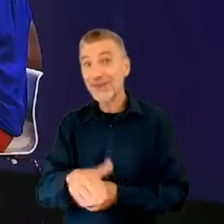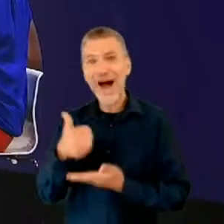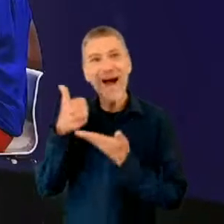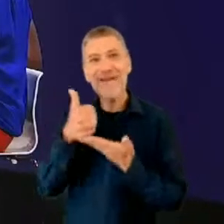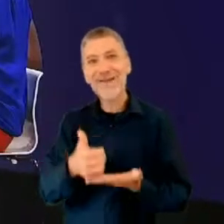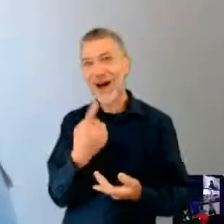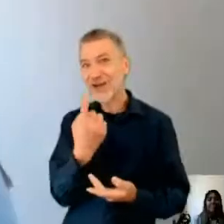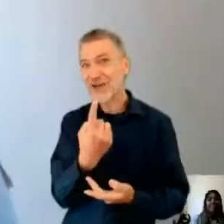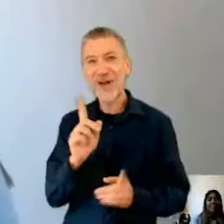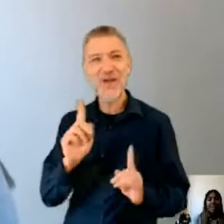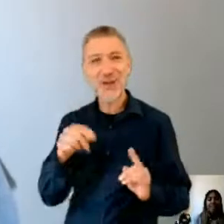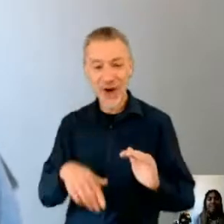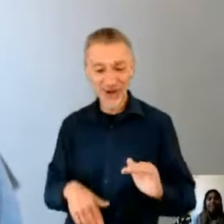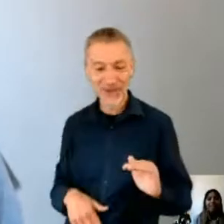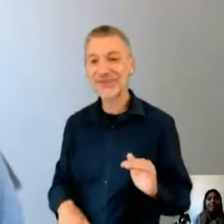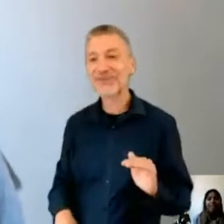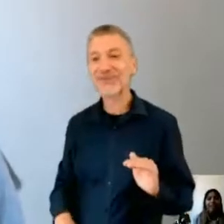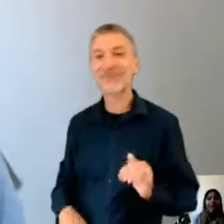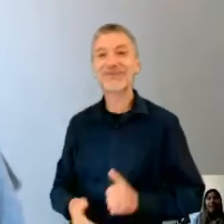So I think